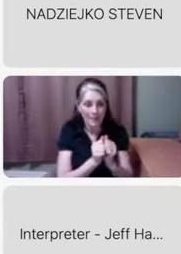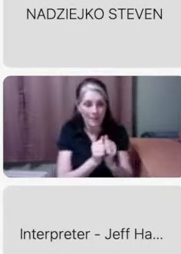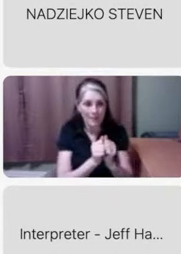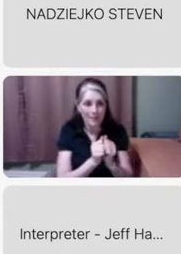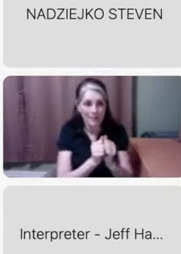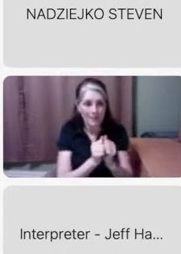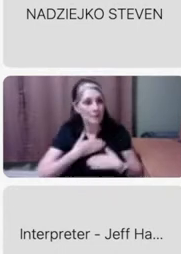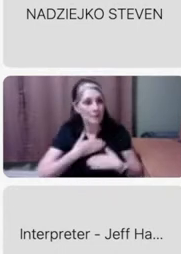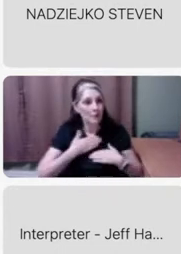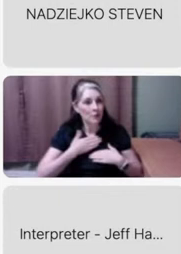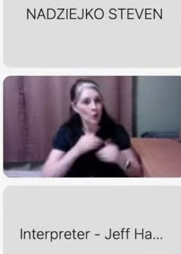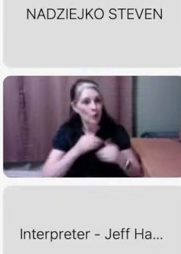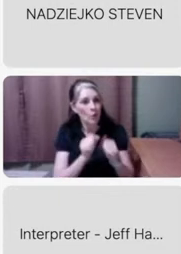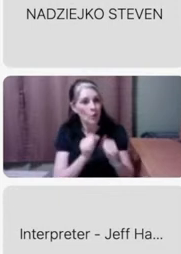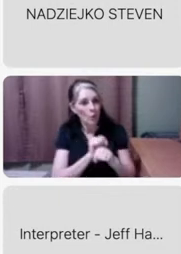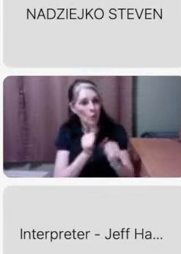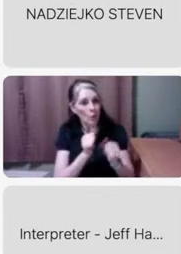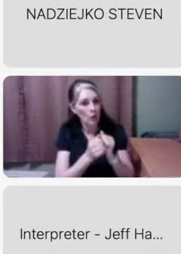you and congratulations